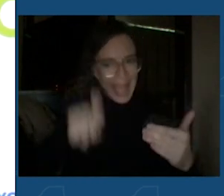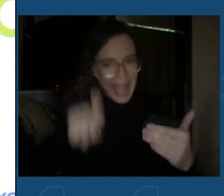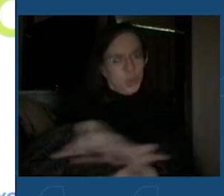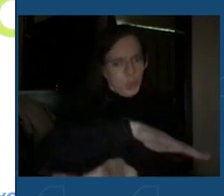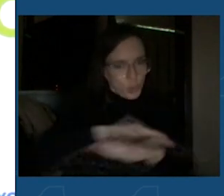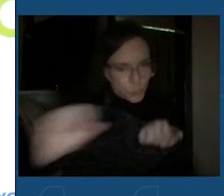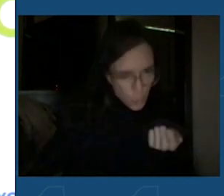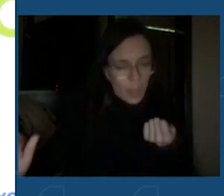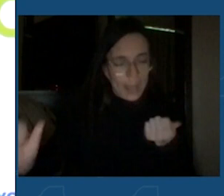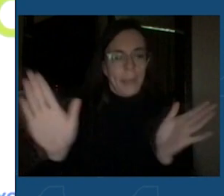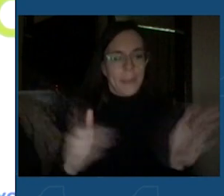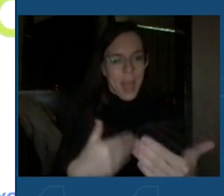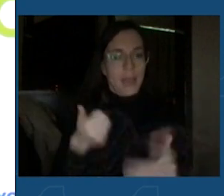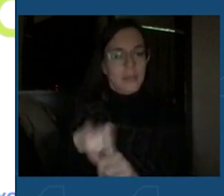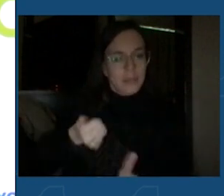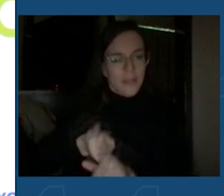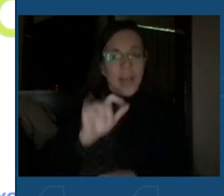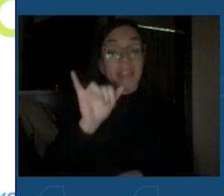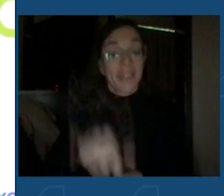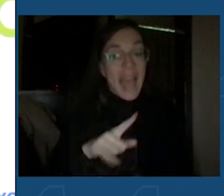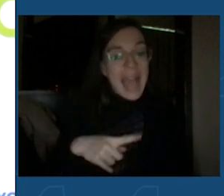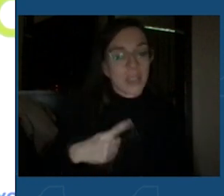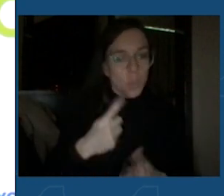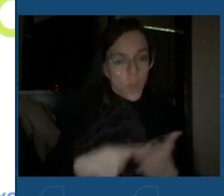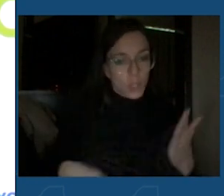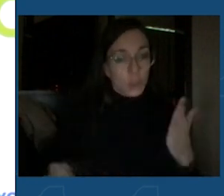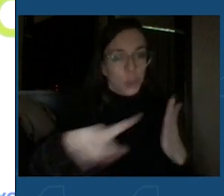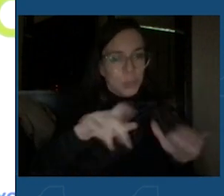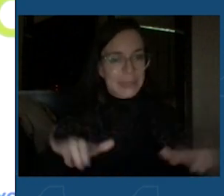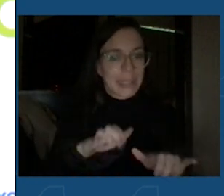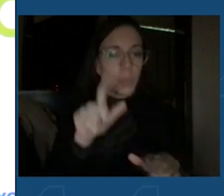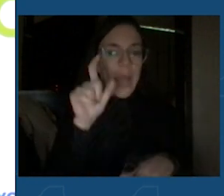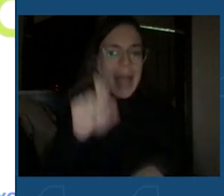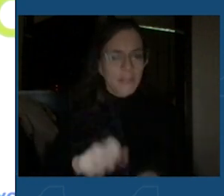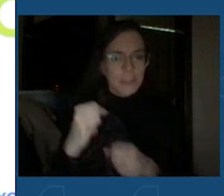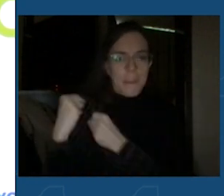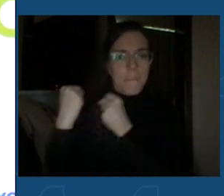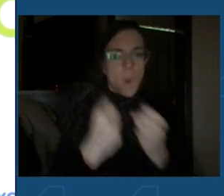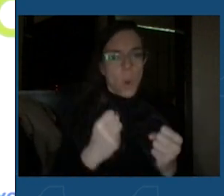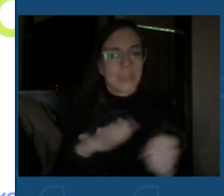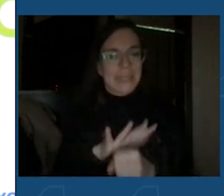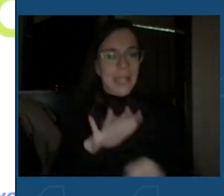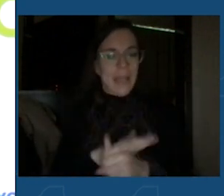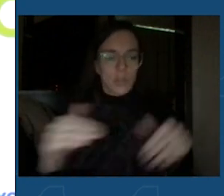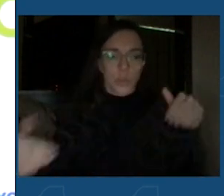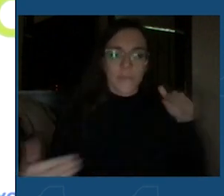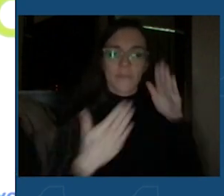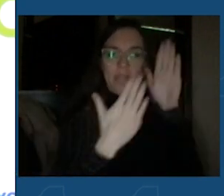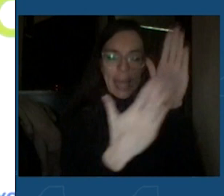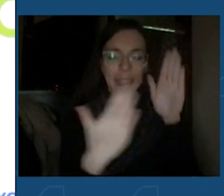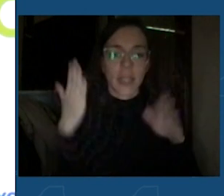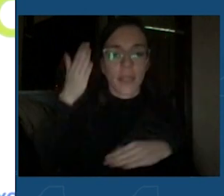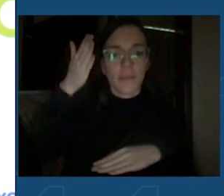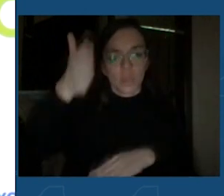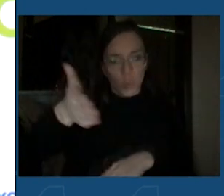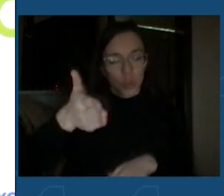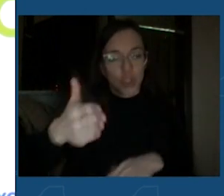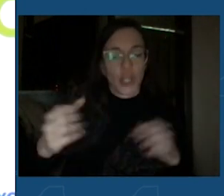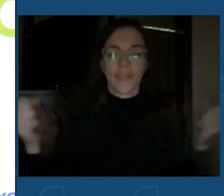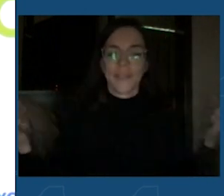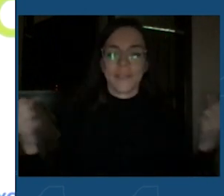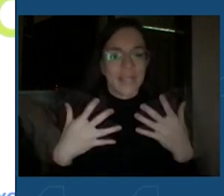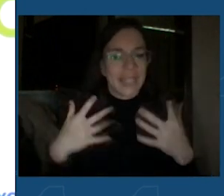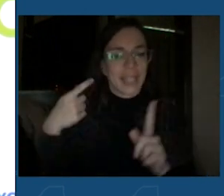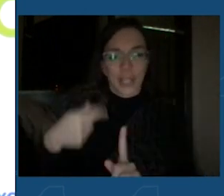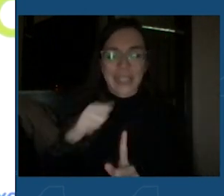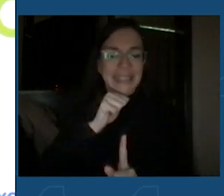box. And that is what you did, and we have to be bold enough to face the future. Fear is not what New York